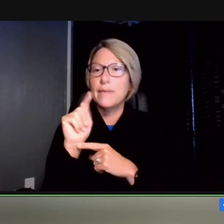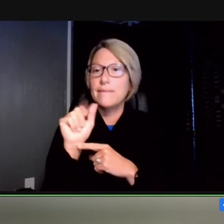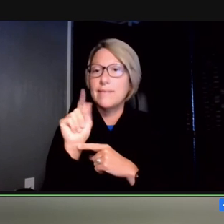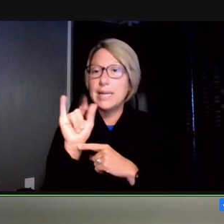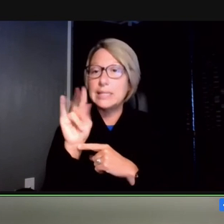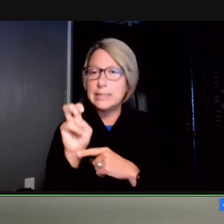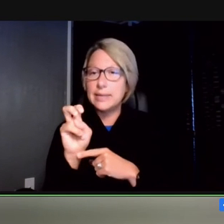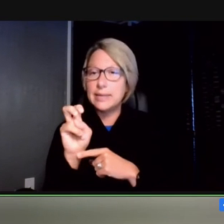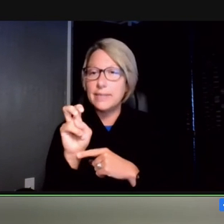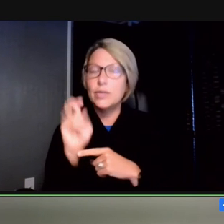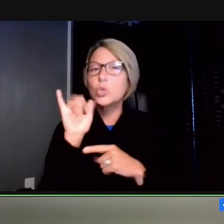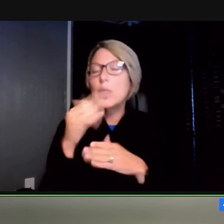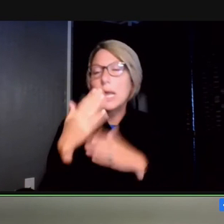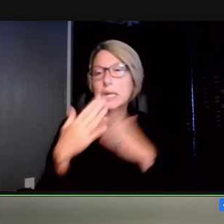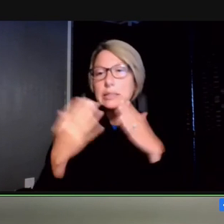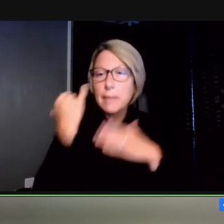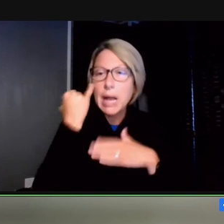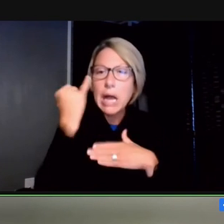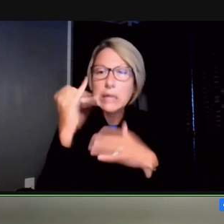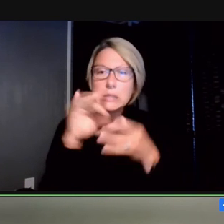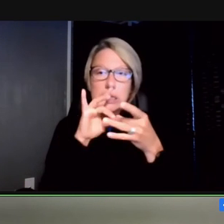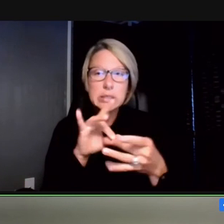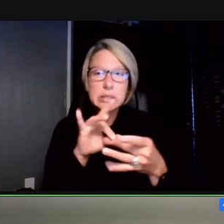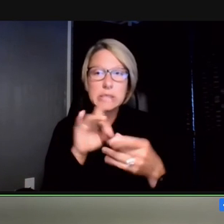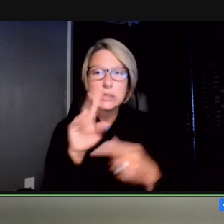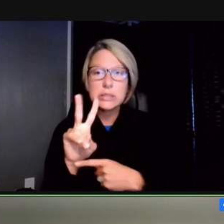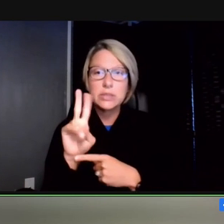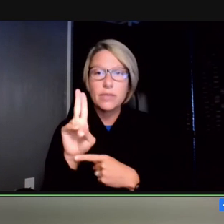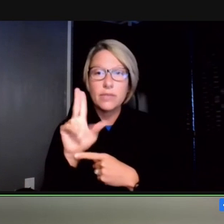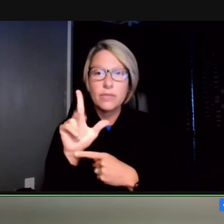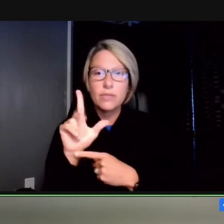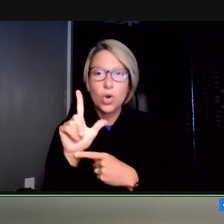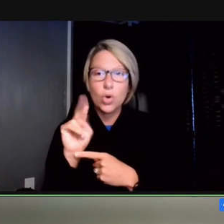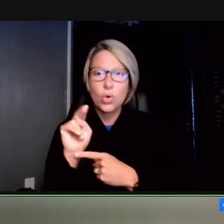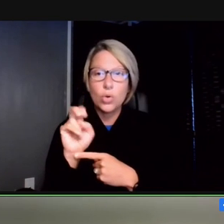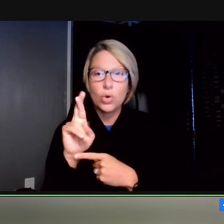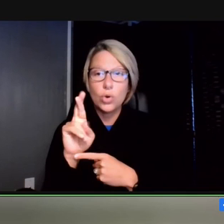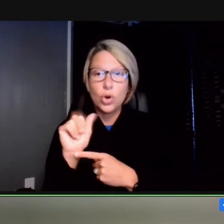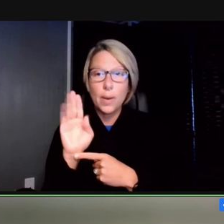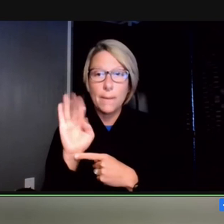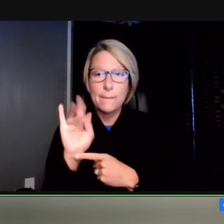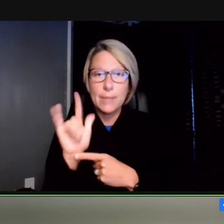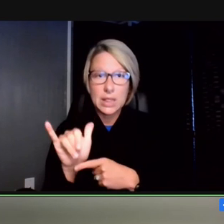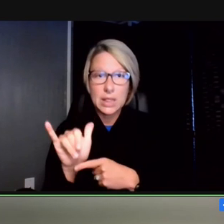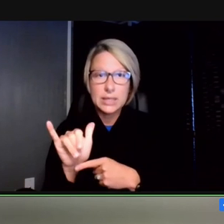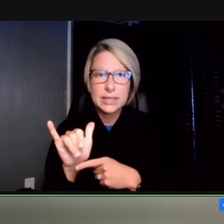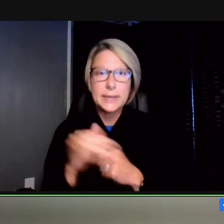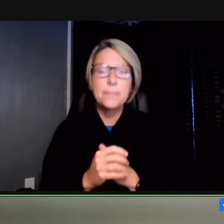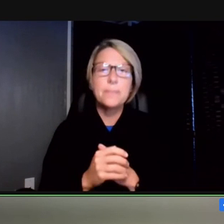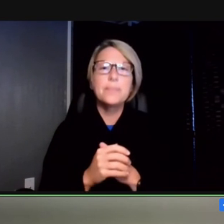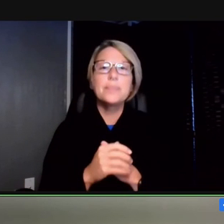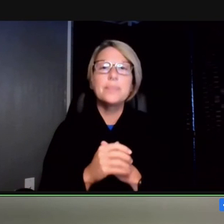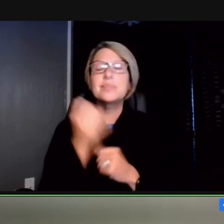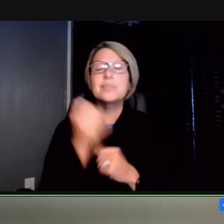vulnerability. And we know that it does help prevent instances of maladaptive,